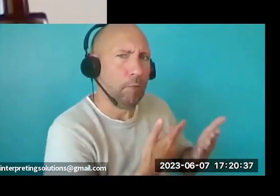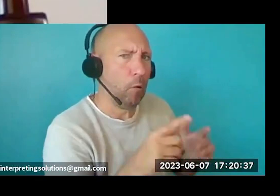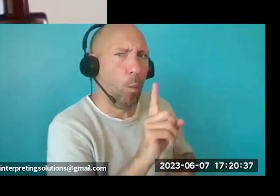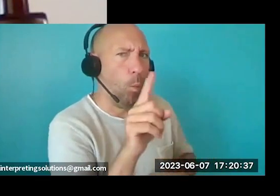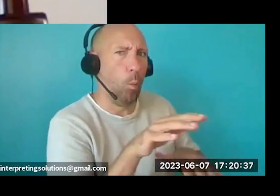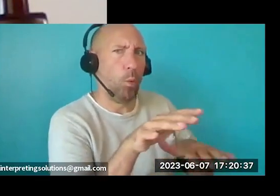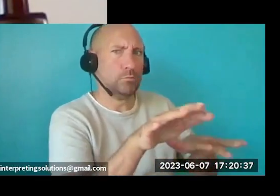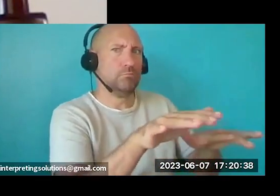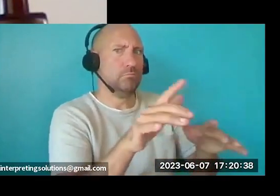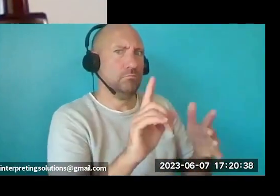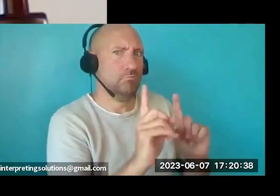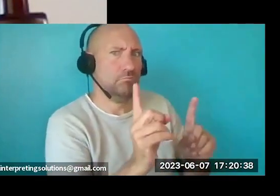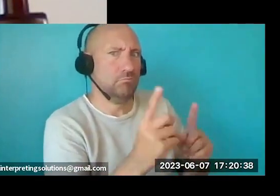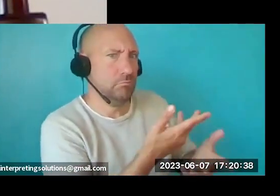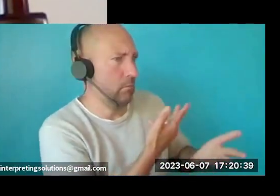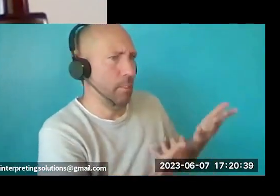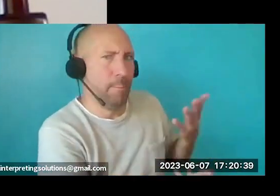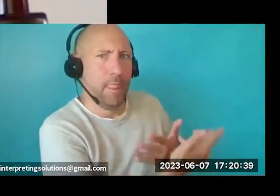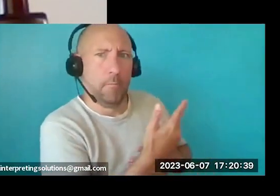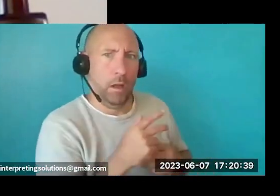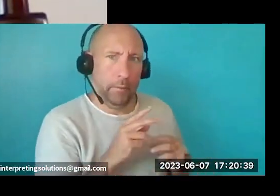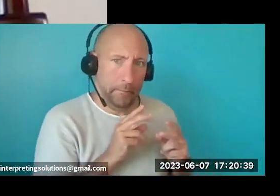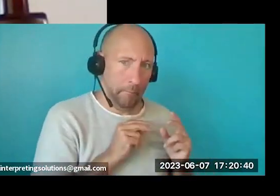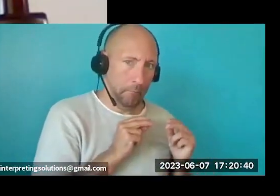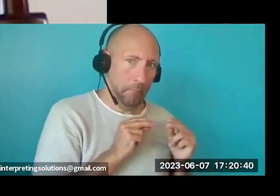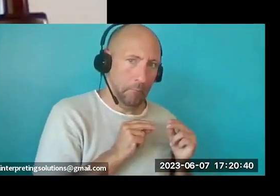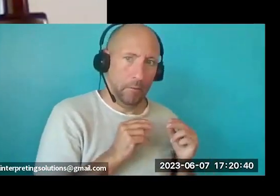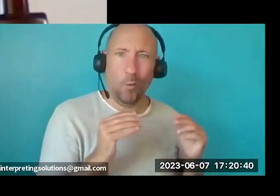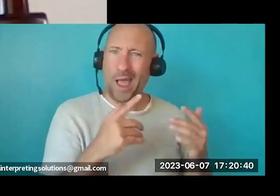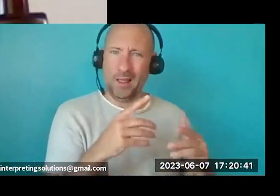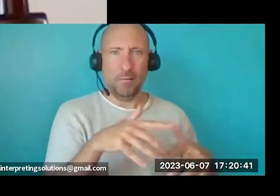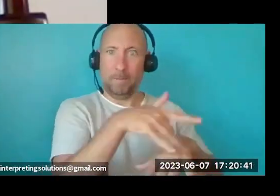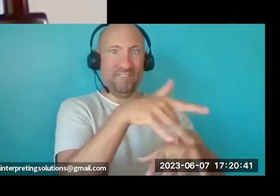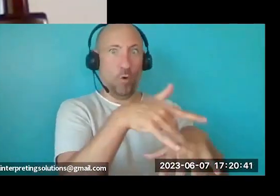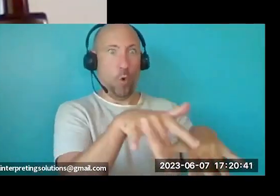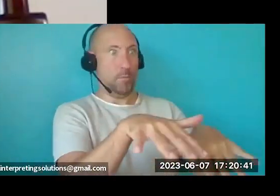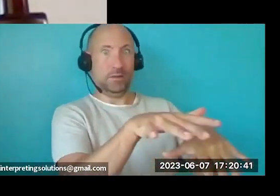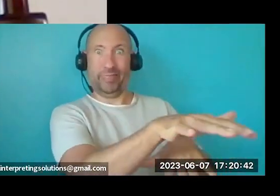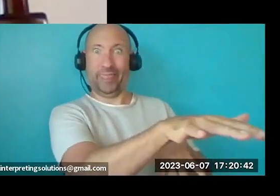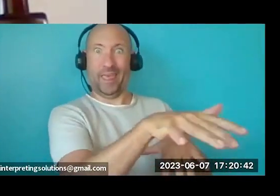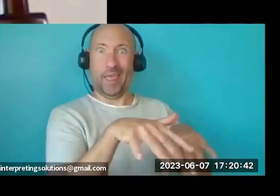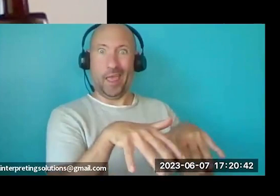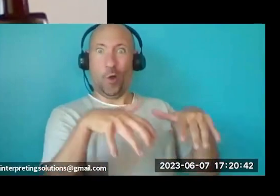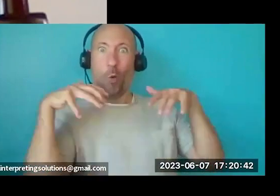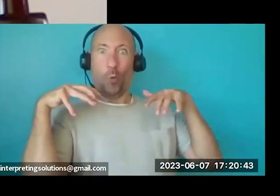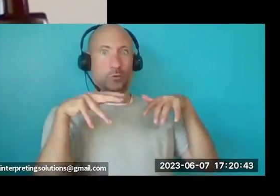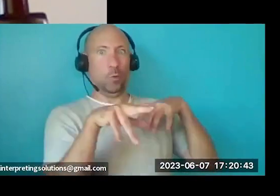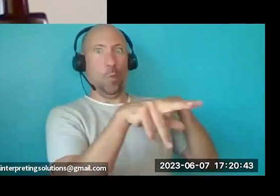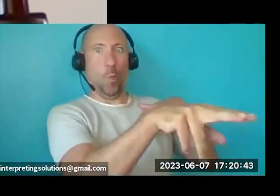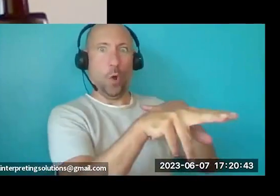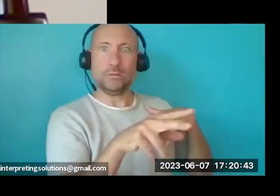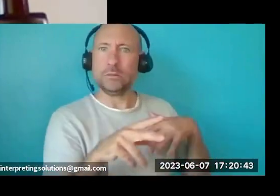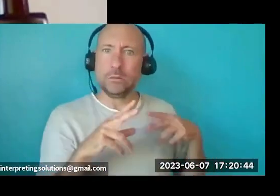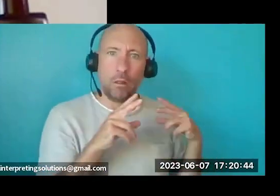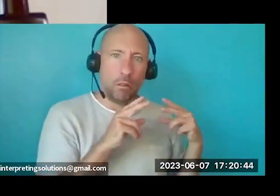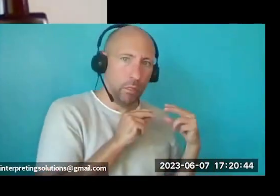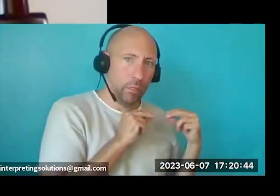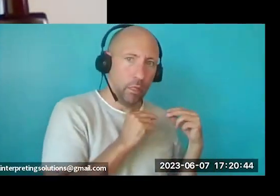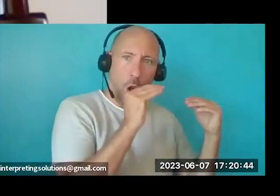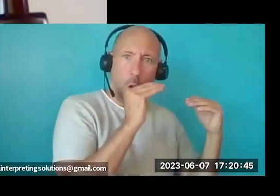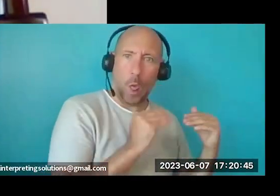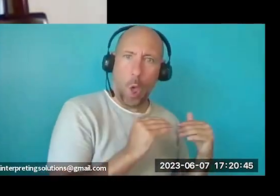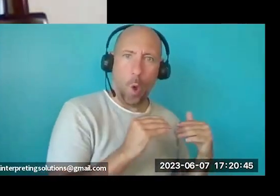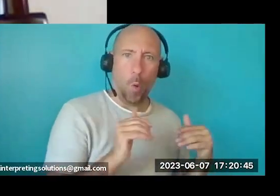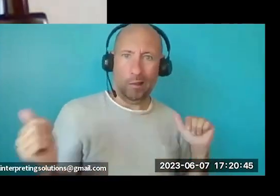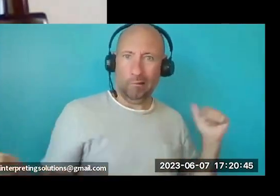course, we couldn't speak that much during performances because otherwise we would be